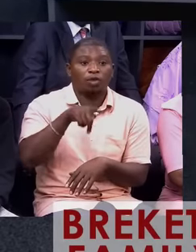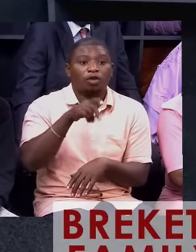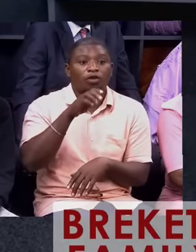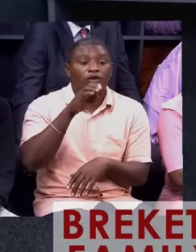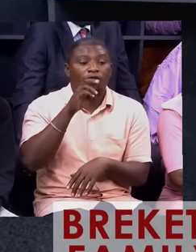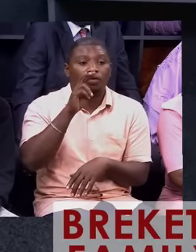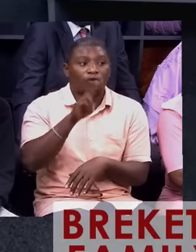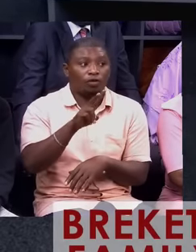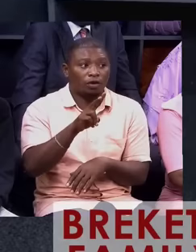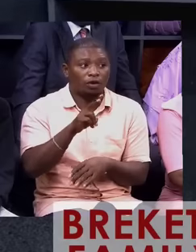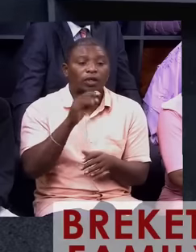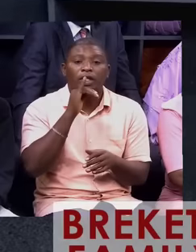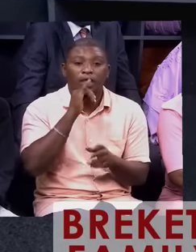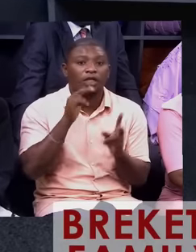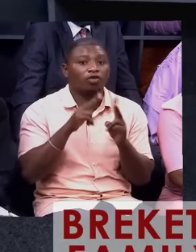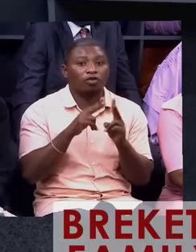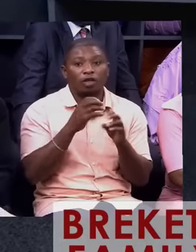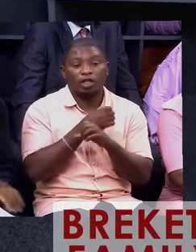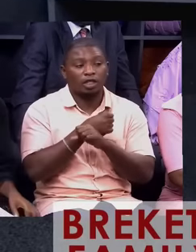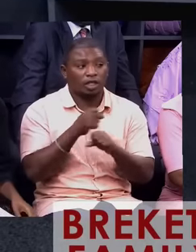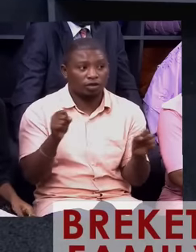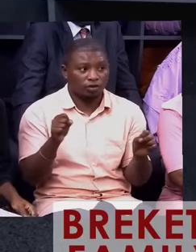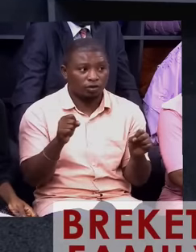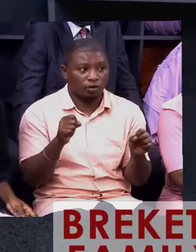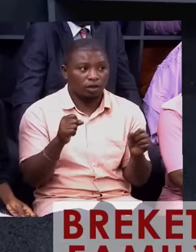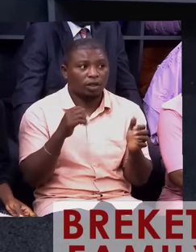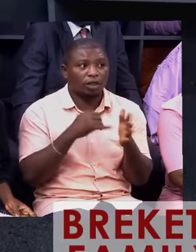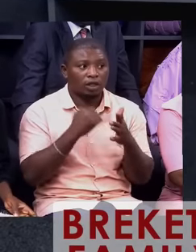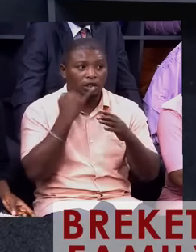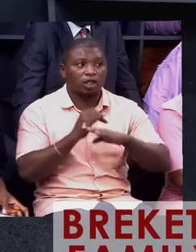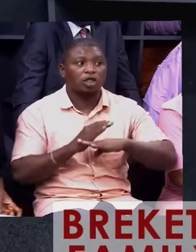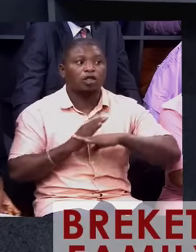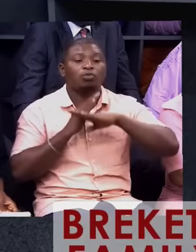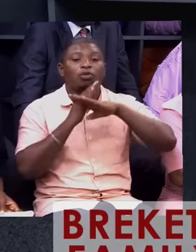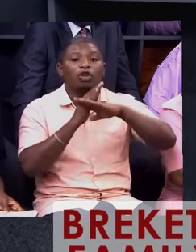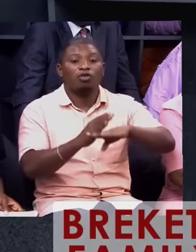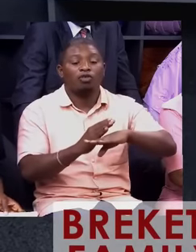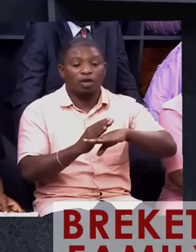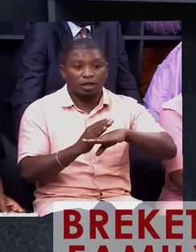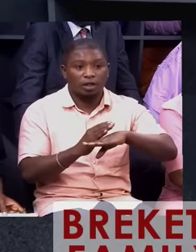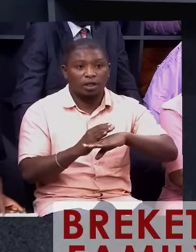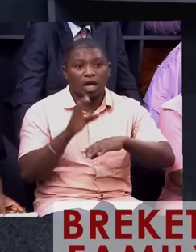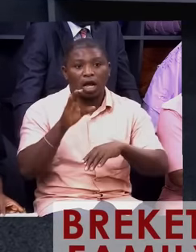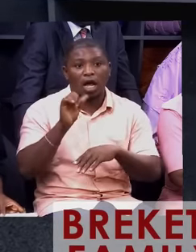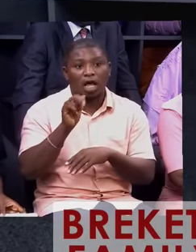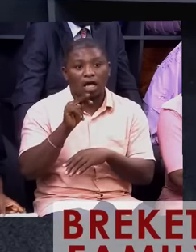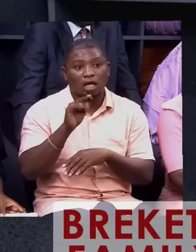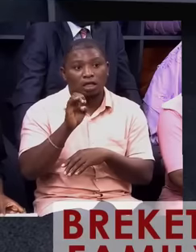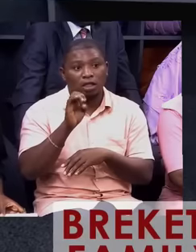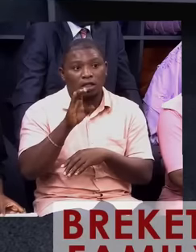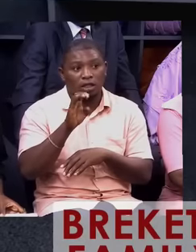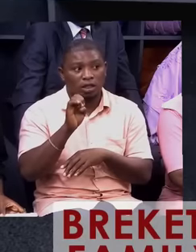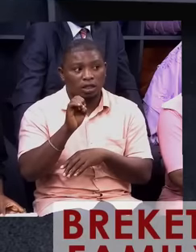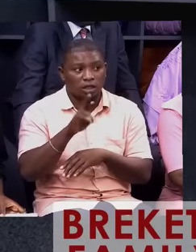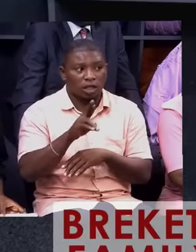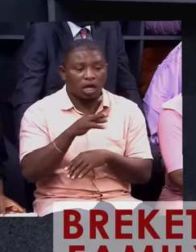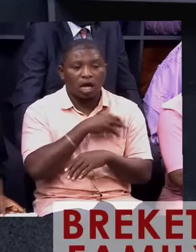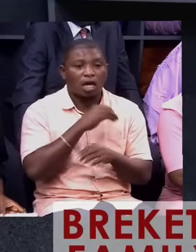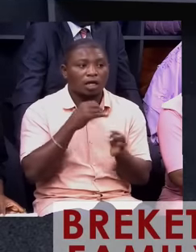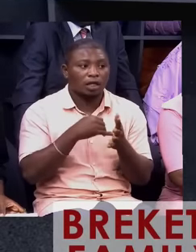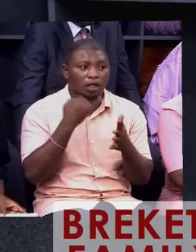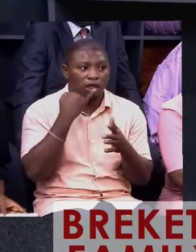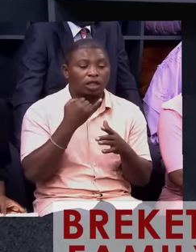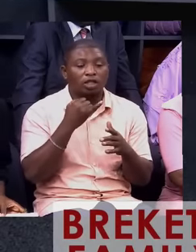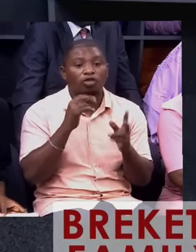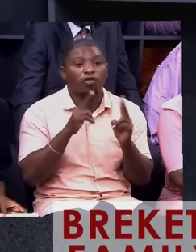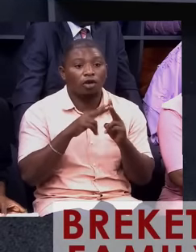say in they safe say in they prevent cervical cancer and say it is cost